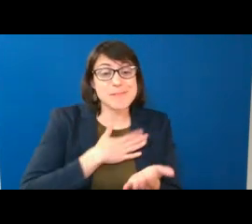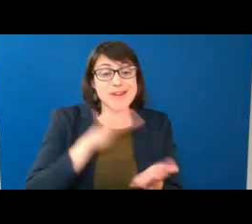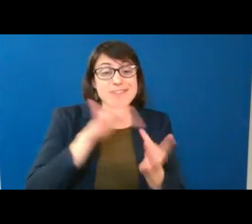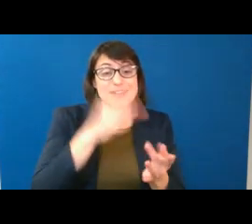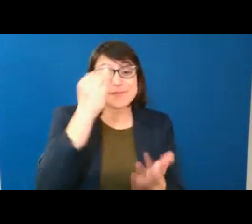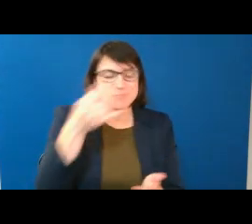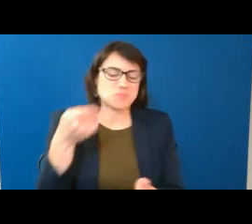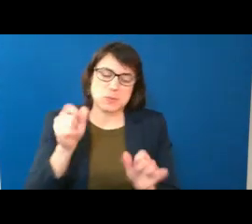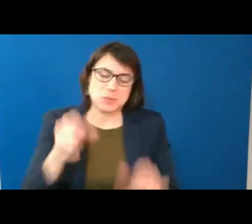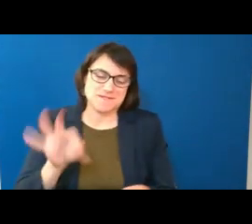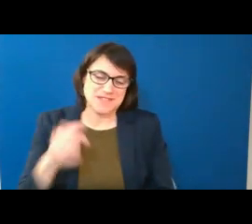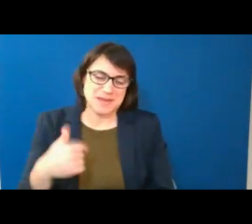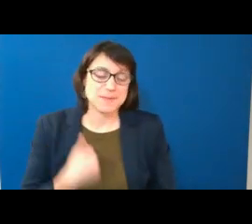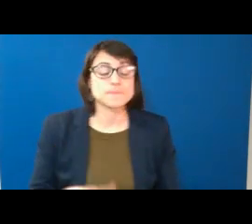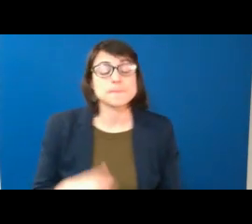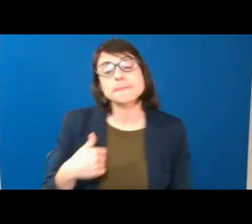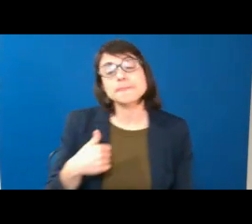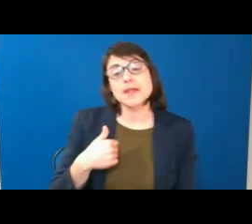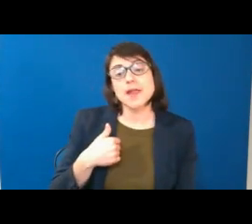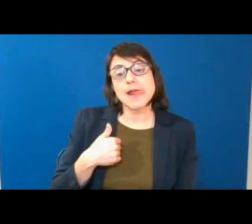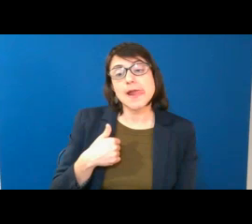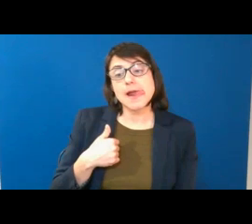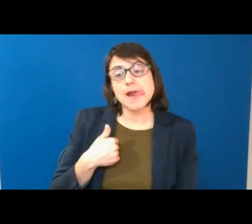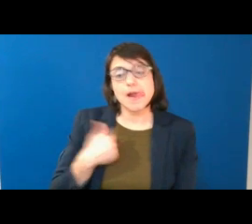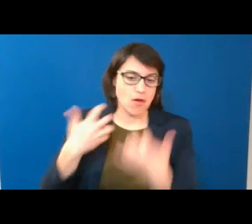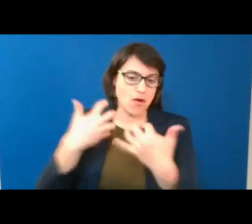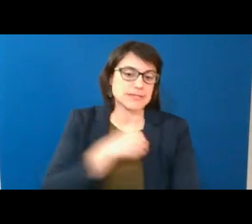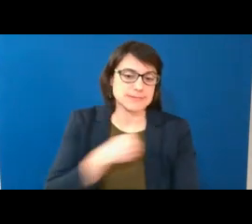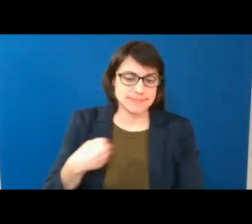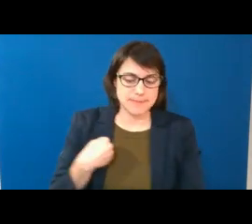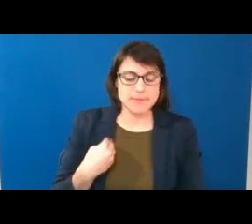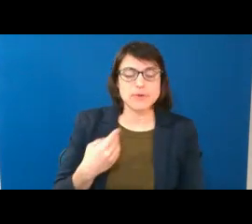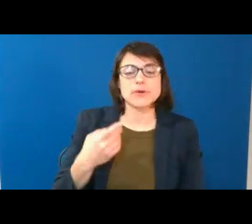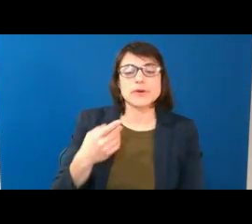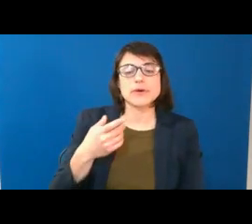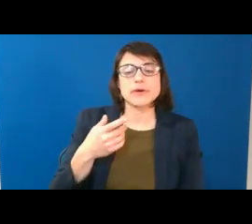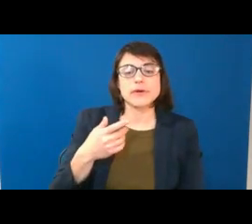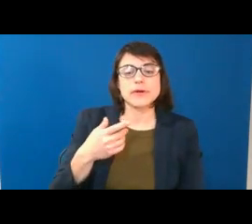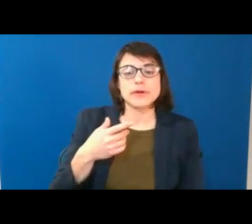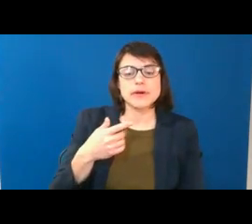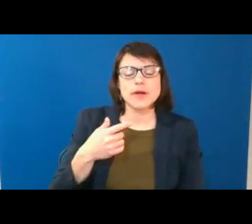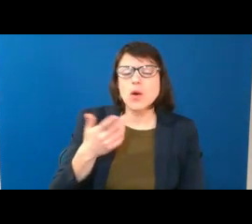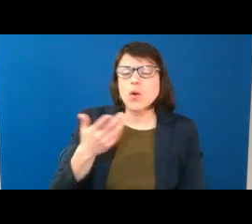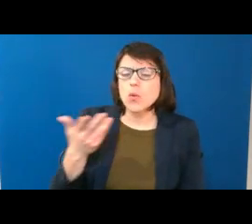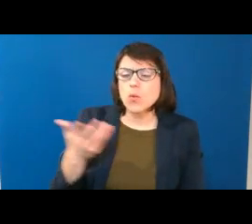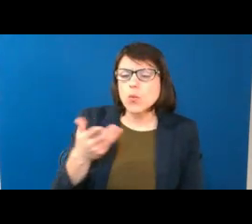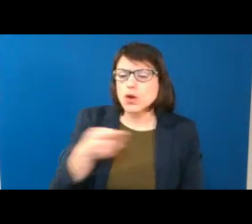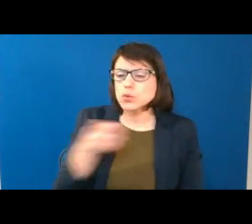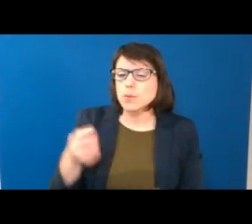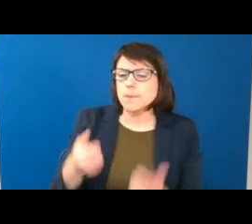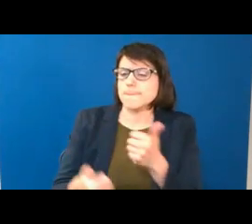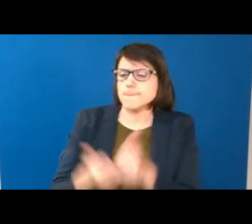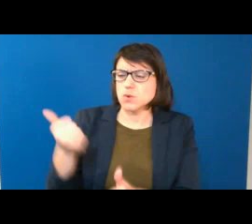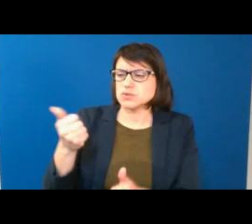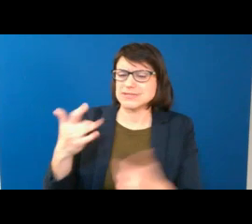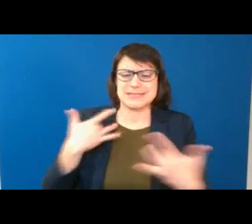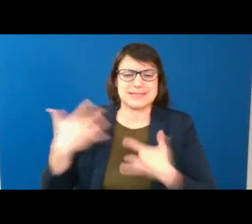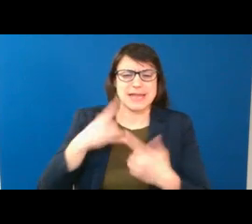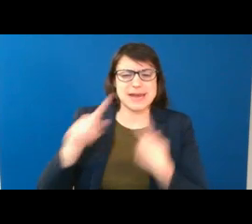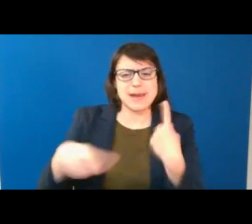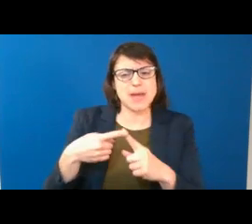Well, I have a question. So what are you guys, sorry for the feedback on the mic. What are you guys most excited about going forward with